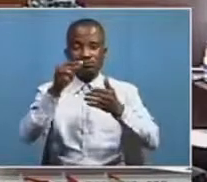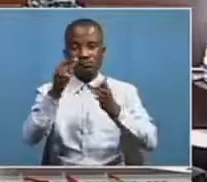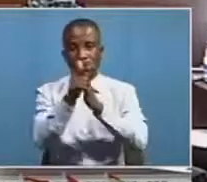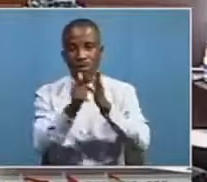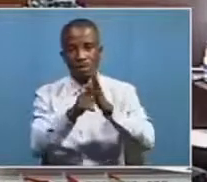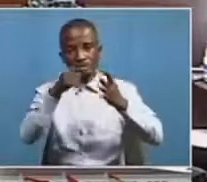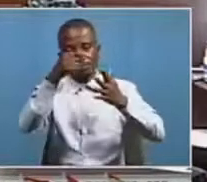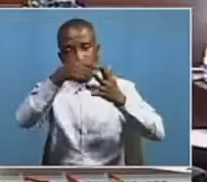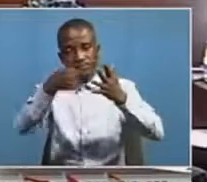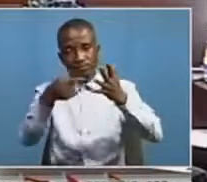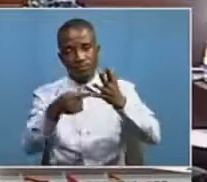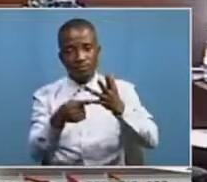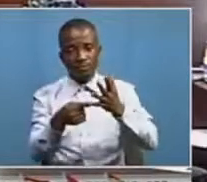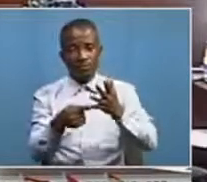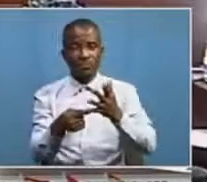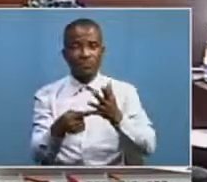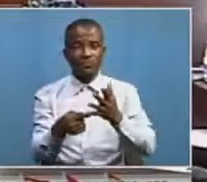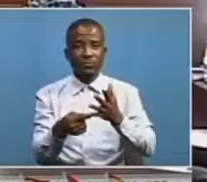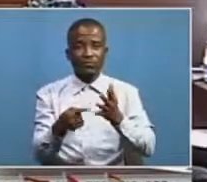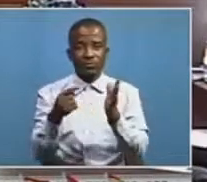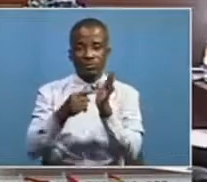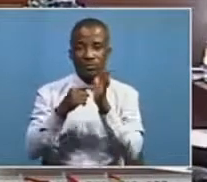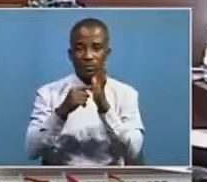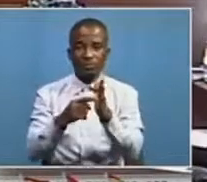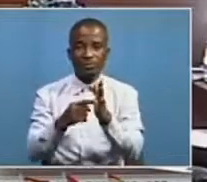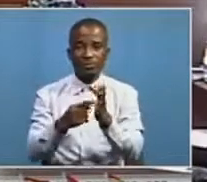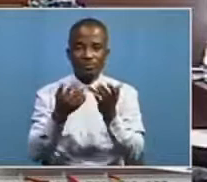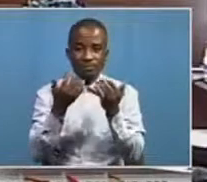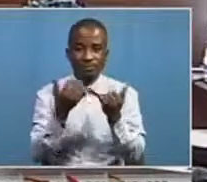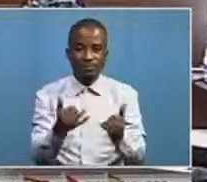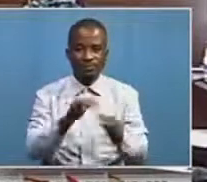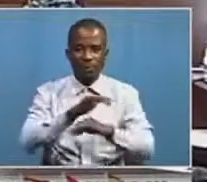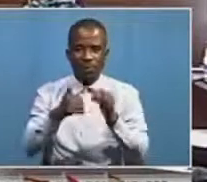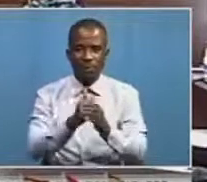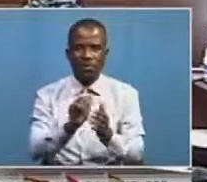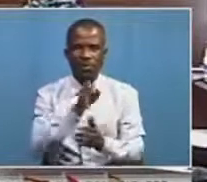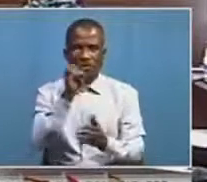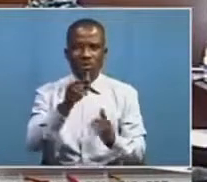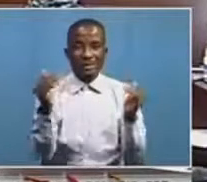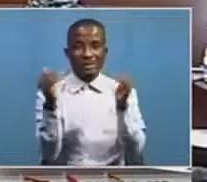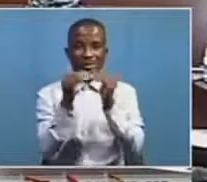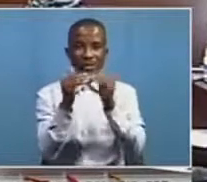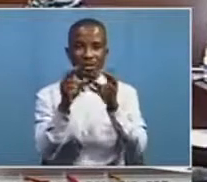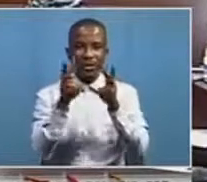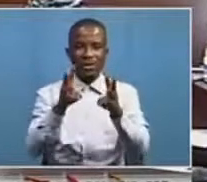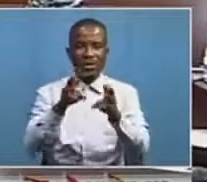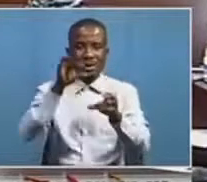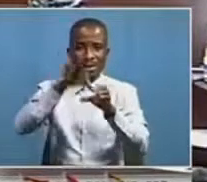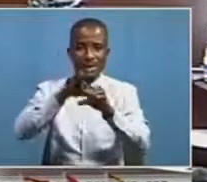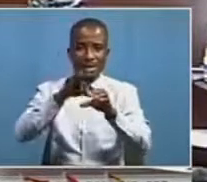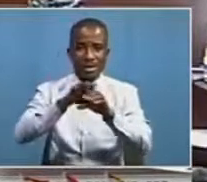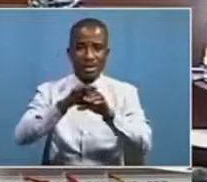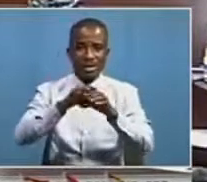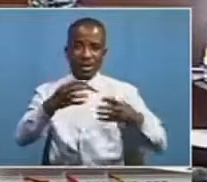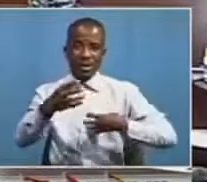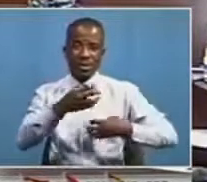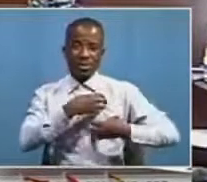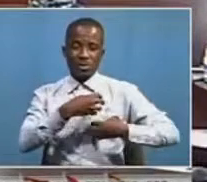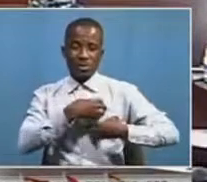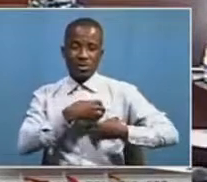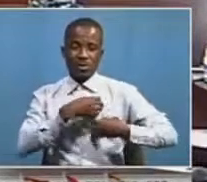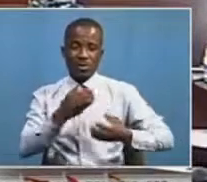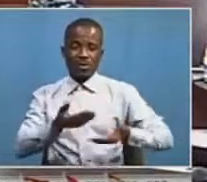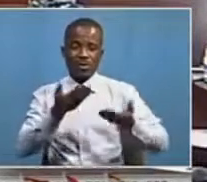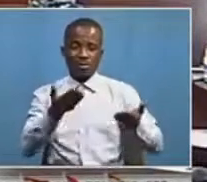proof, burden of persuasion, and burden of producing evidence, which apply equally to election petitions, provide us